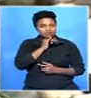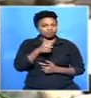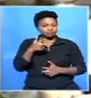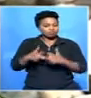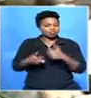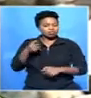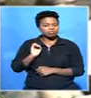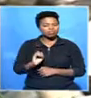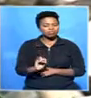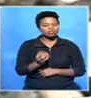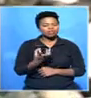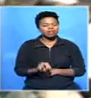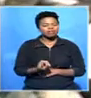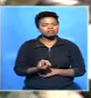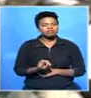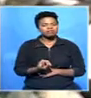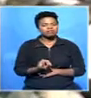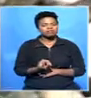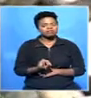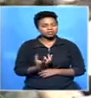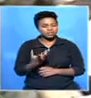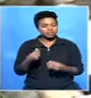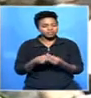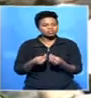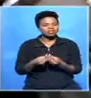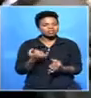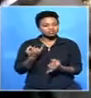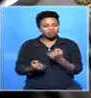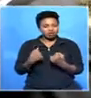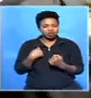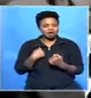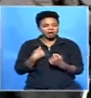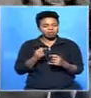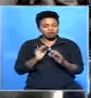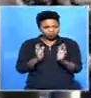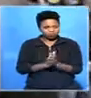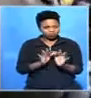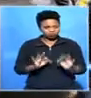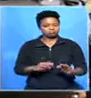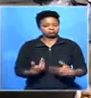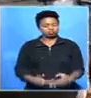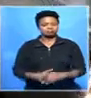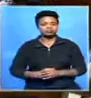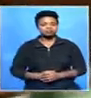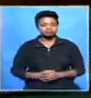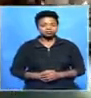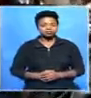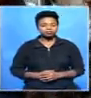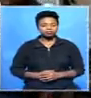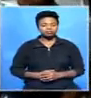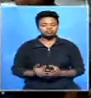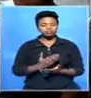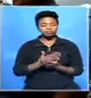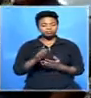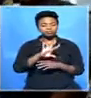extent, the degree to which things had gone wrong. For some who were part of a large South African police